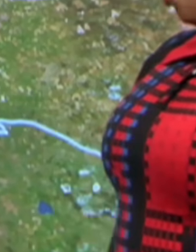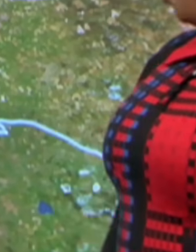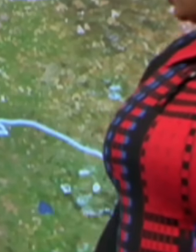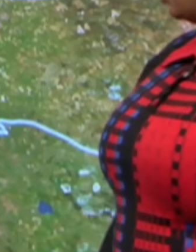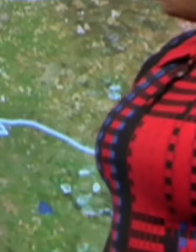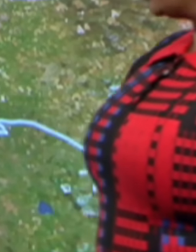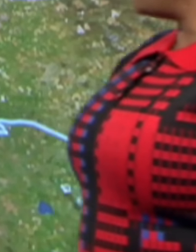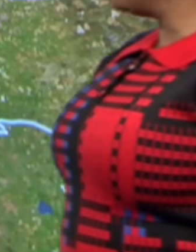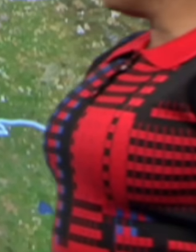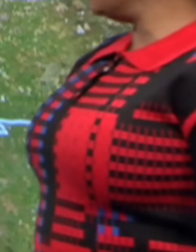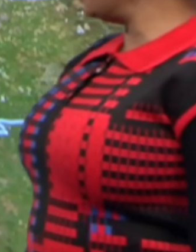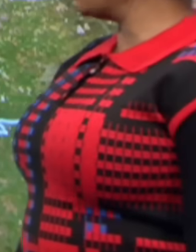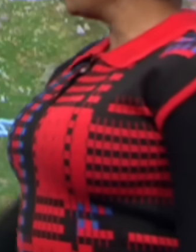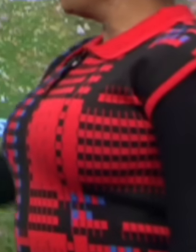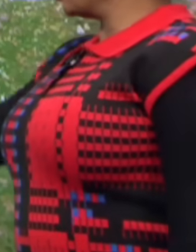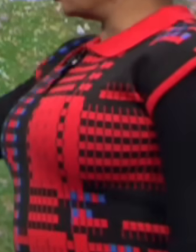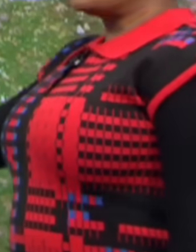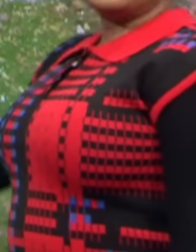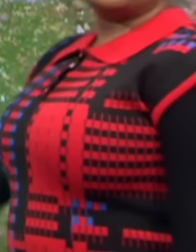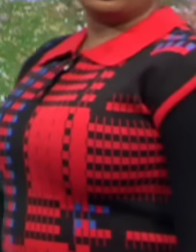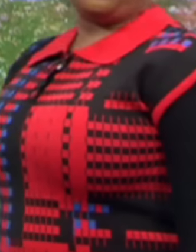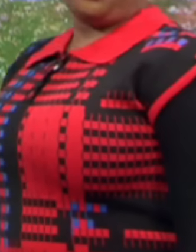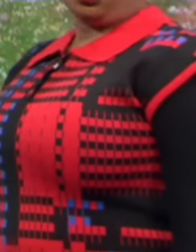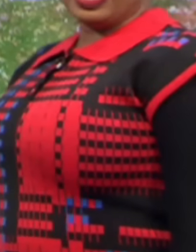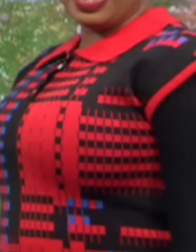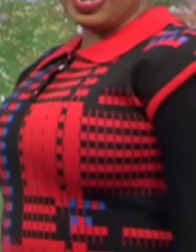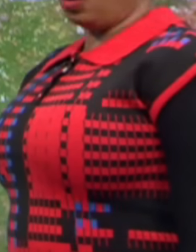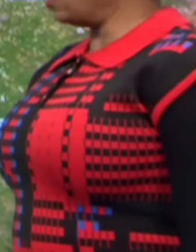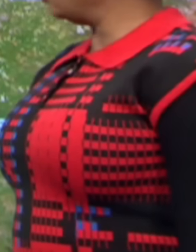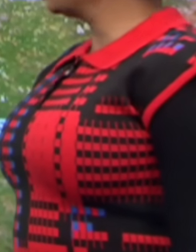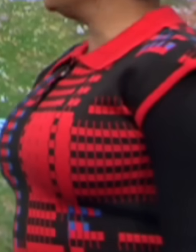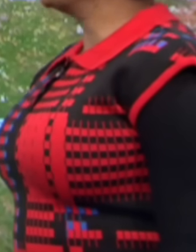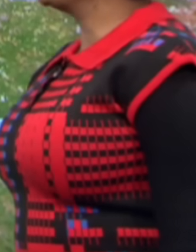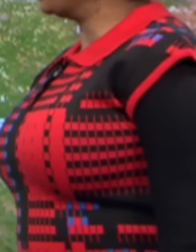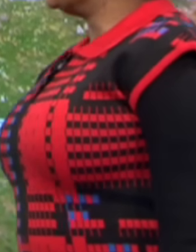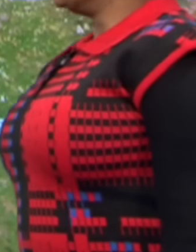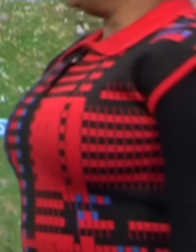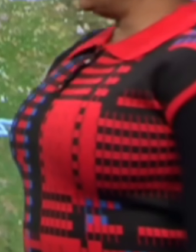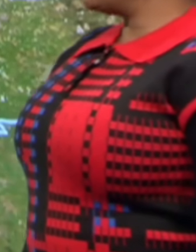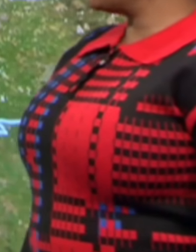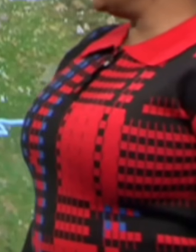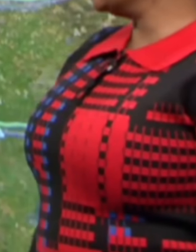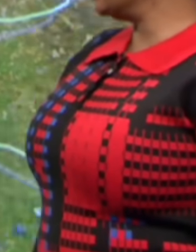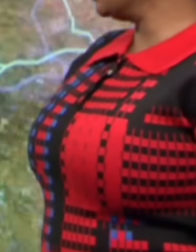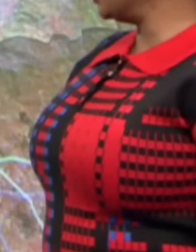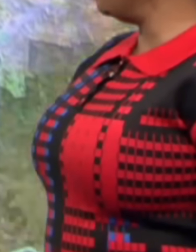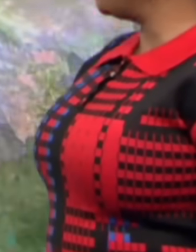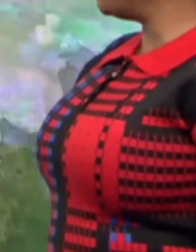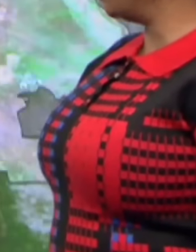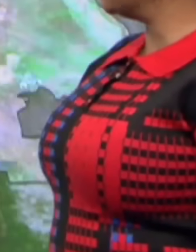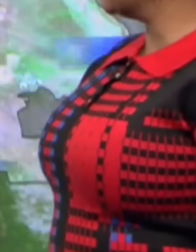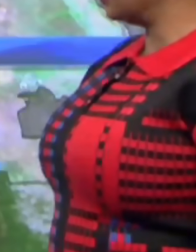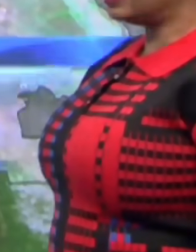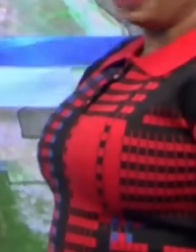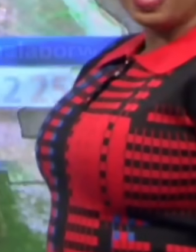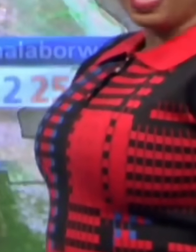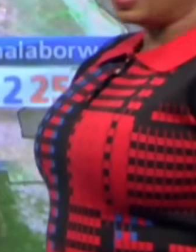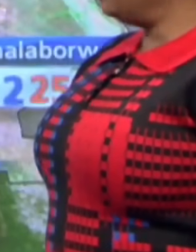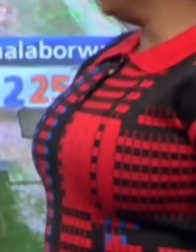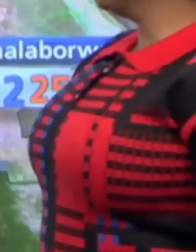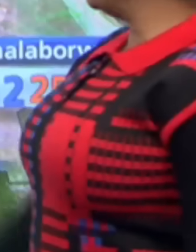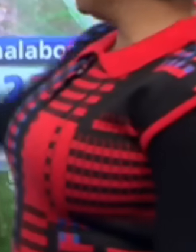Bronkhorstspruit go bonagala go tla bo go pipile maru Bronkhorstspruit go le 4 go ya go le 10 re lebelela go provinceng ya rena ya Limpopo go la go